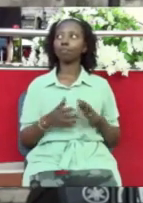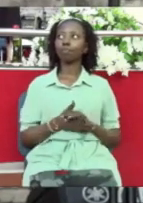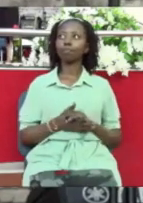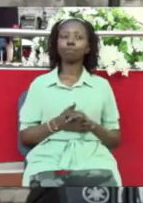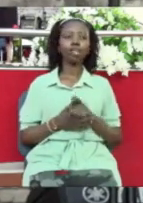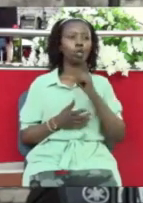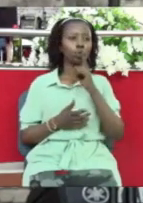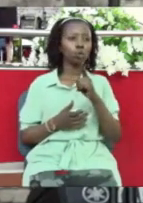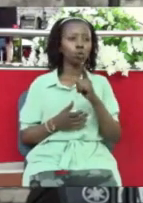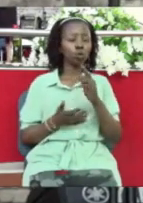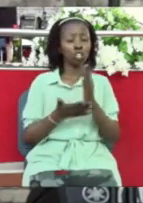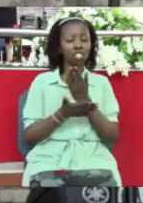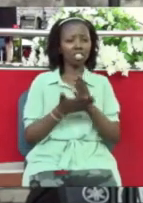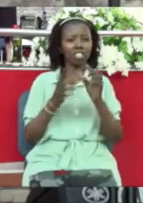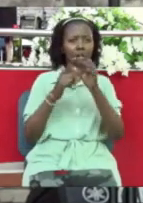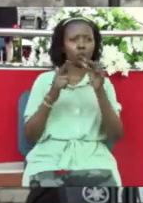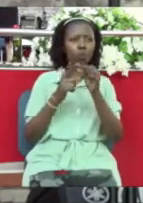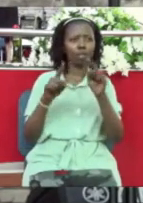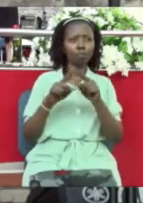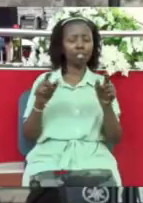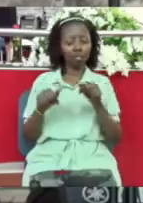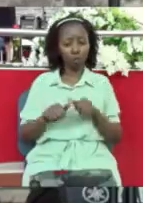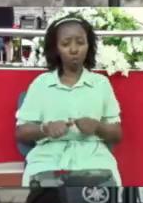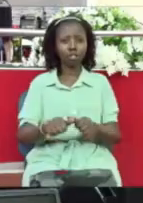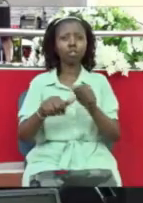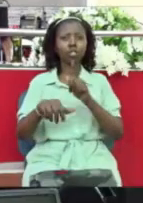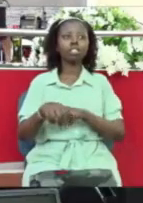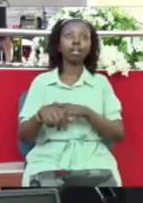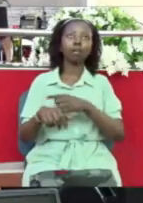So he shared it here, but we continued when we went up.